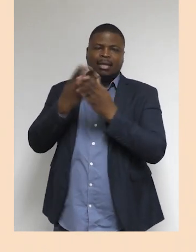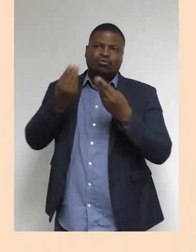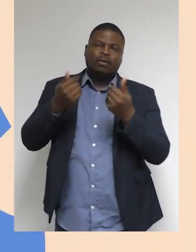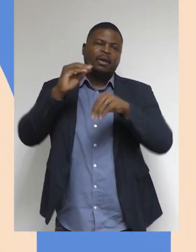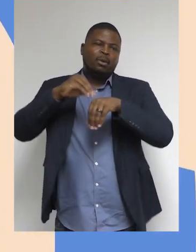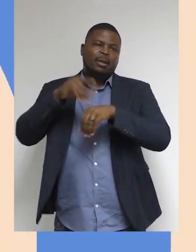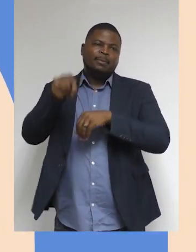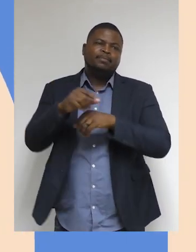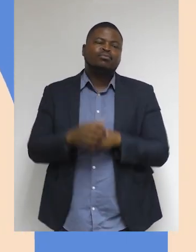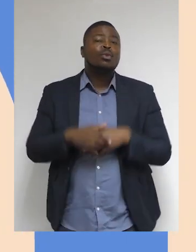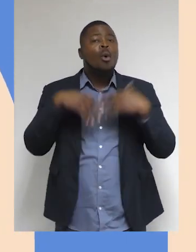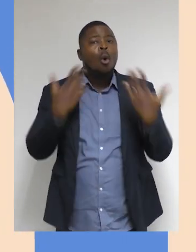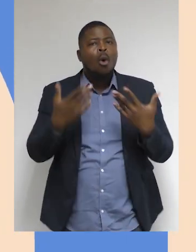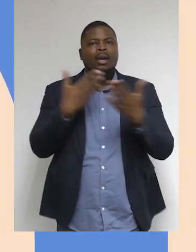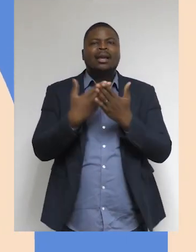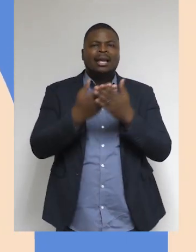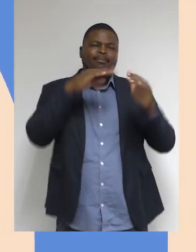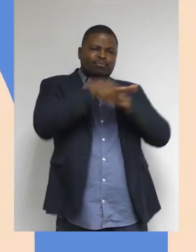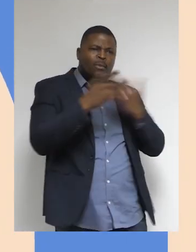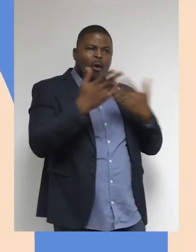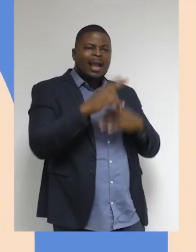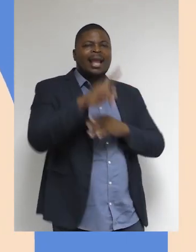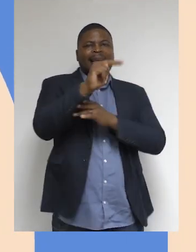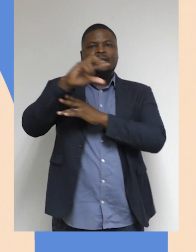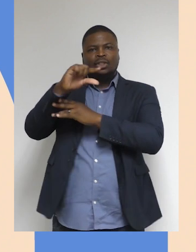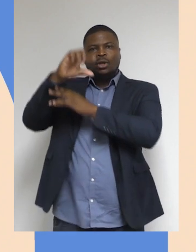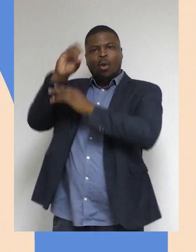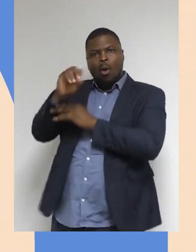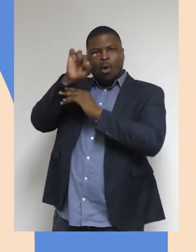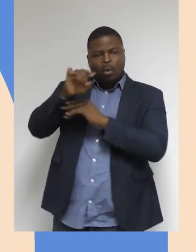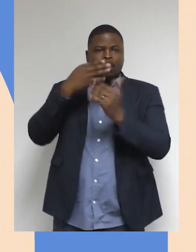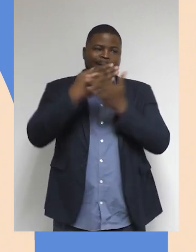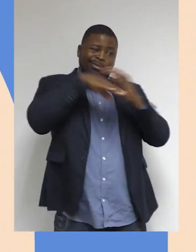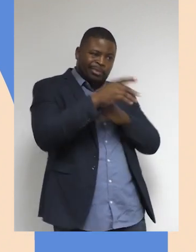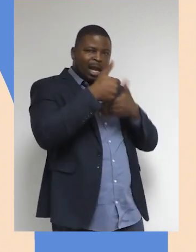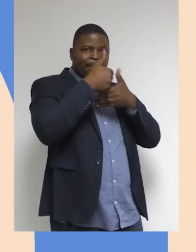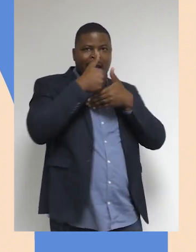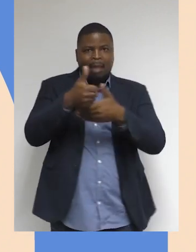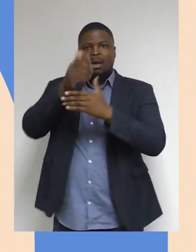of the civil societies and non-governmental organizations in your community for assistance.